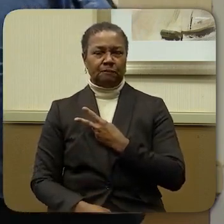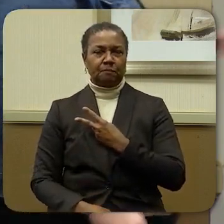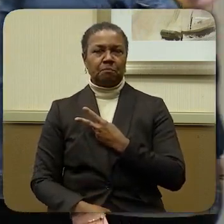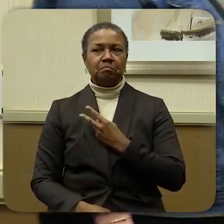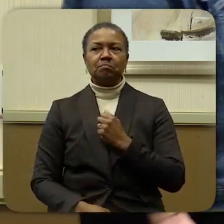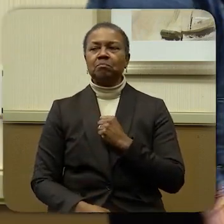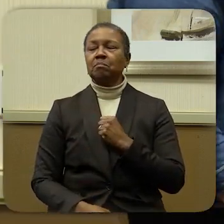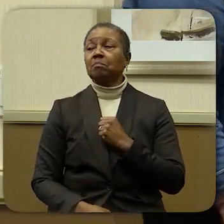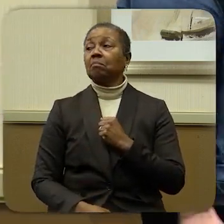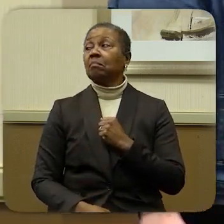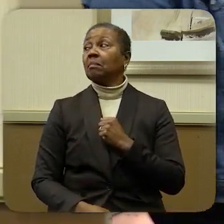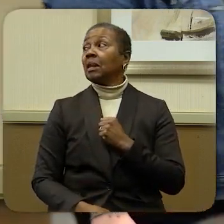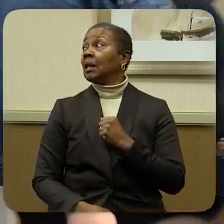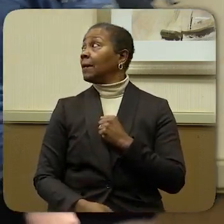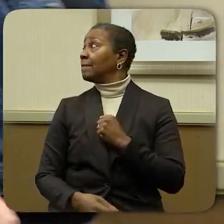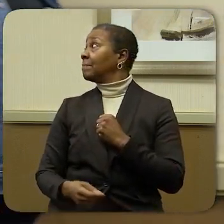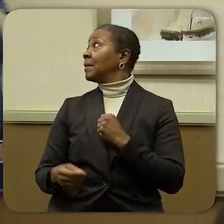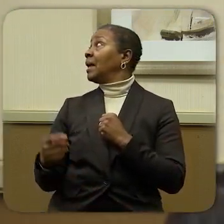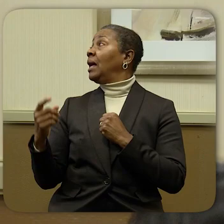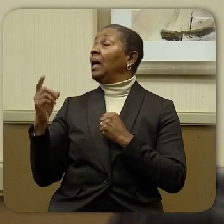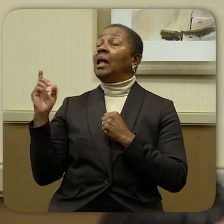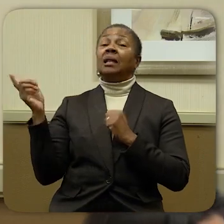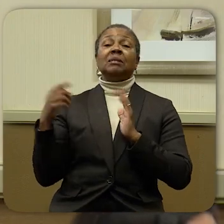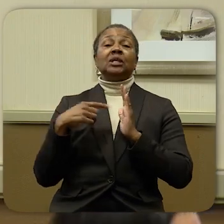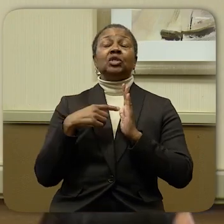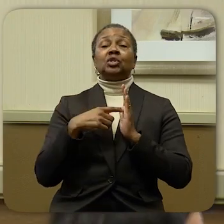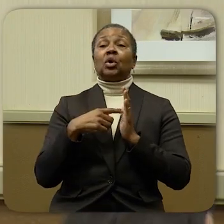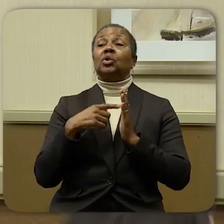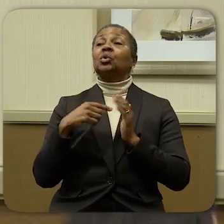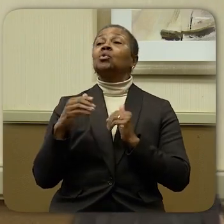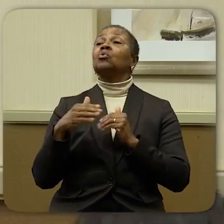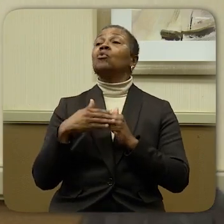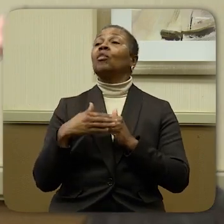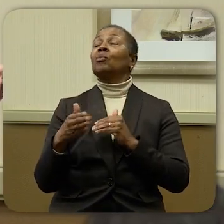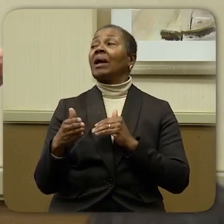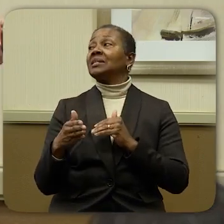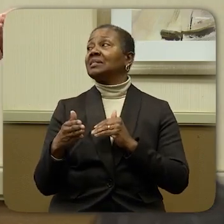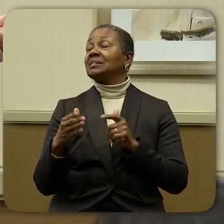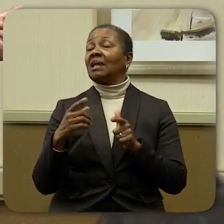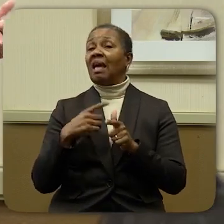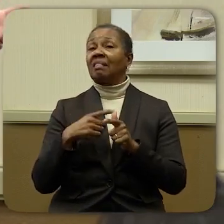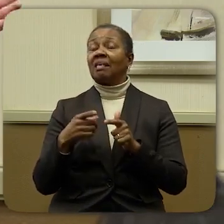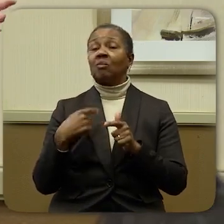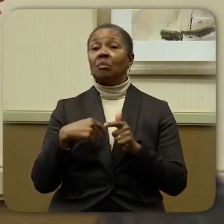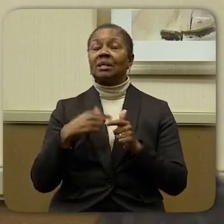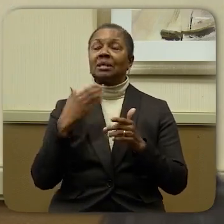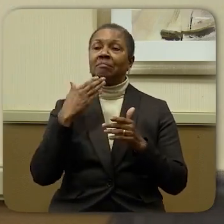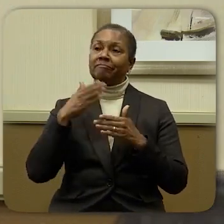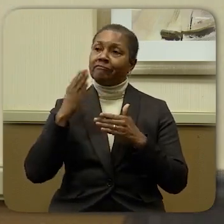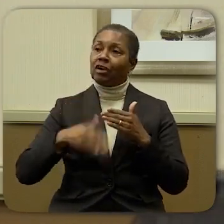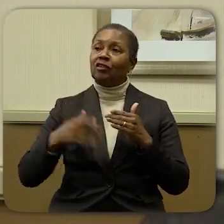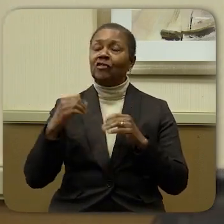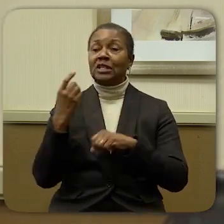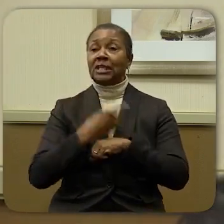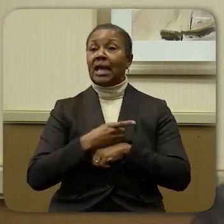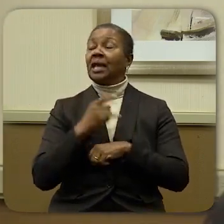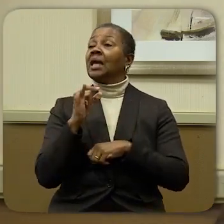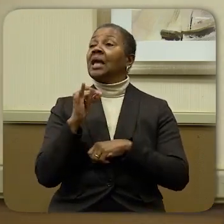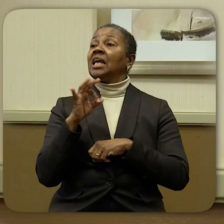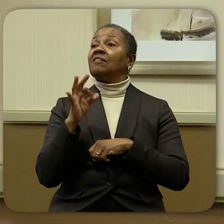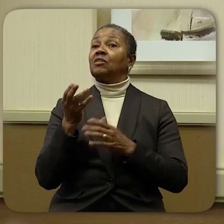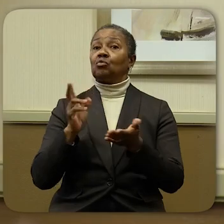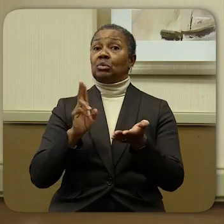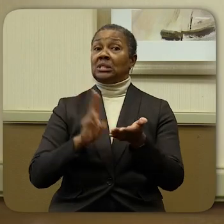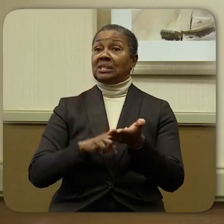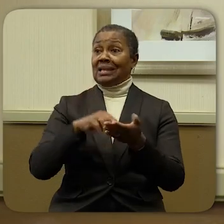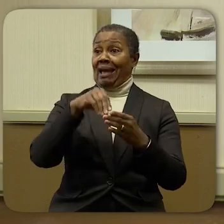So anyway, let me just take you through what's in the rest of this, and then we'll be good for the day. If you